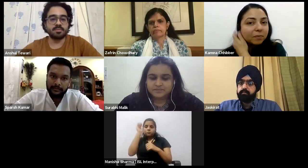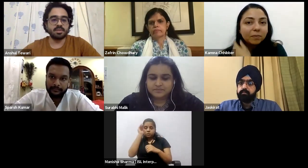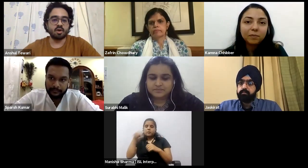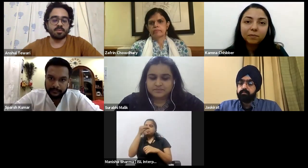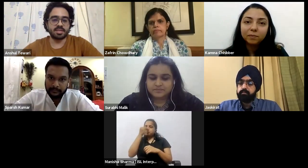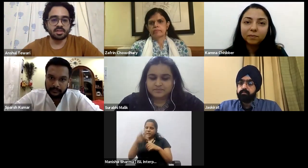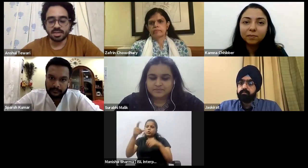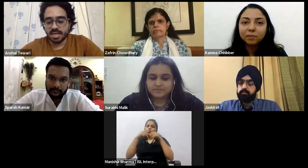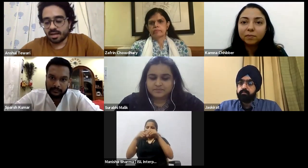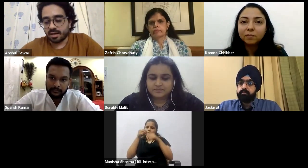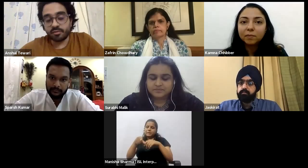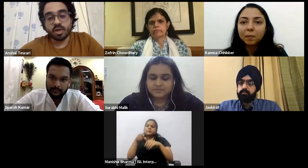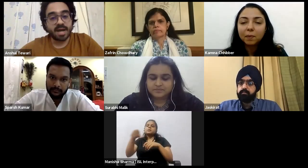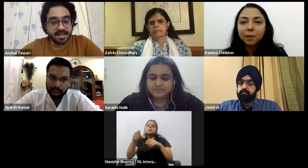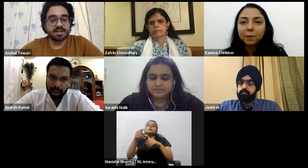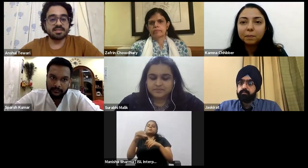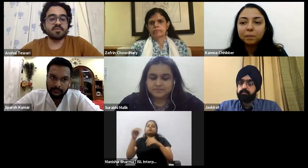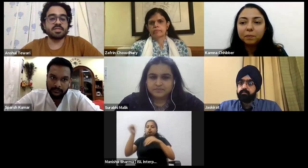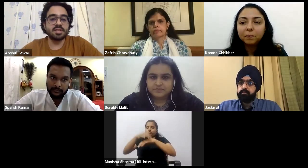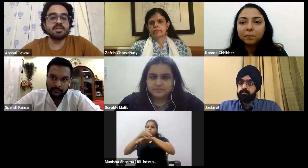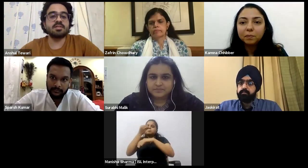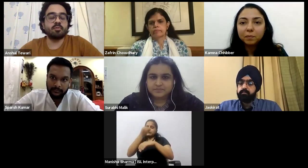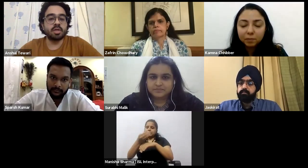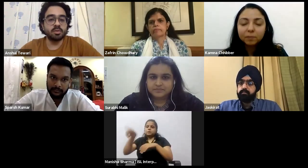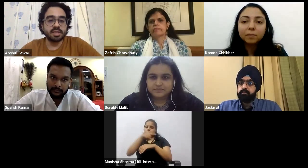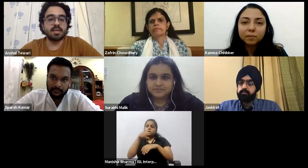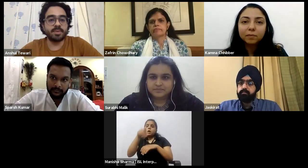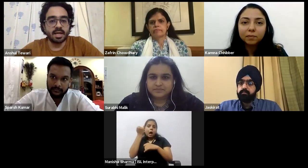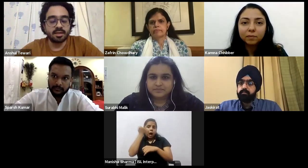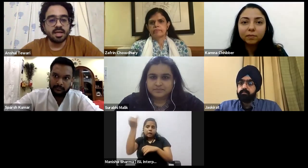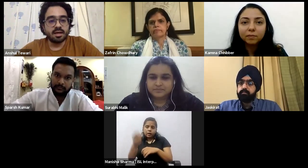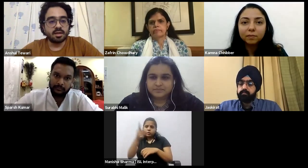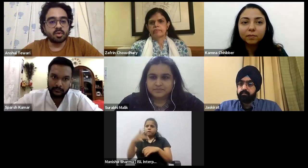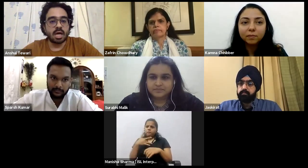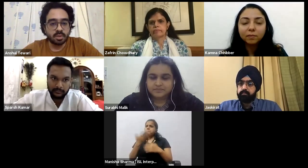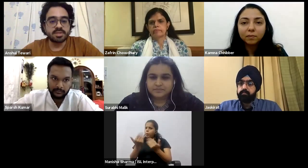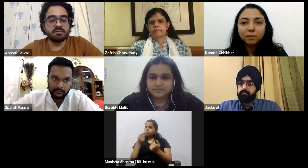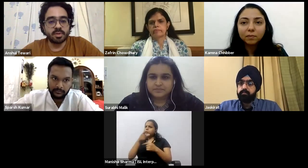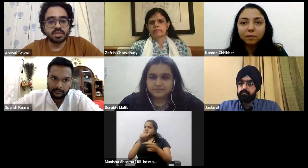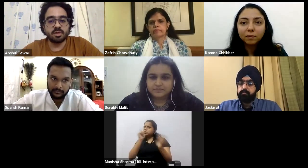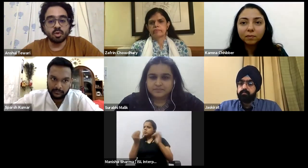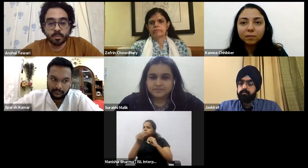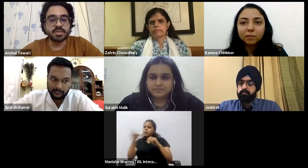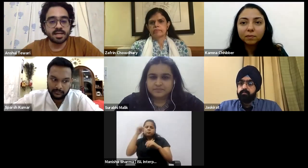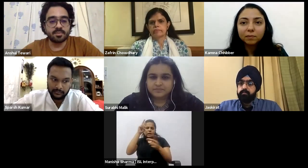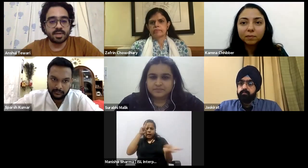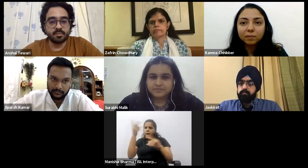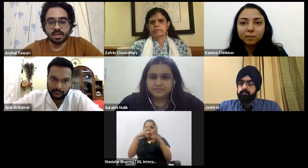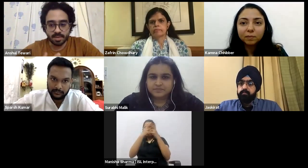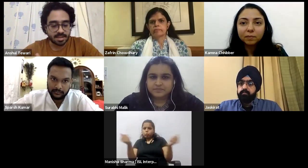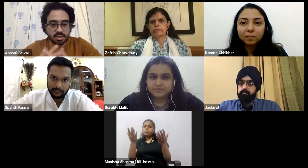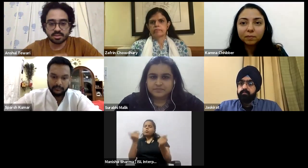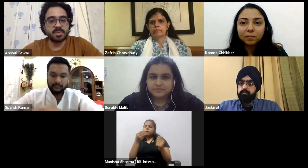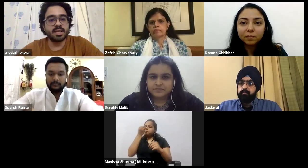post them in the comment section. If you have ideas, if you have suggestions of what you think can be done to counter misinformation, do post that as well.